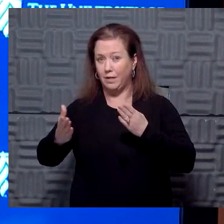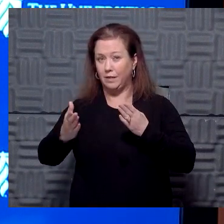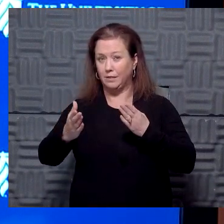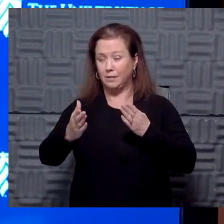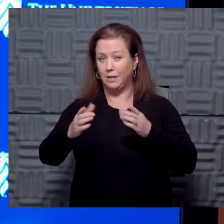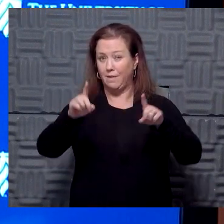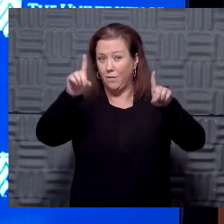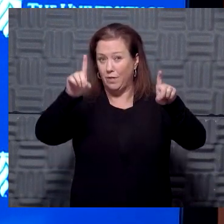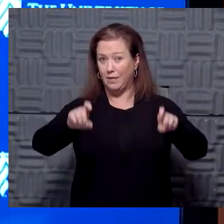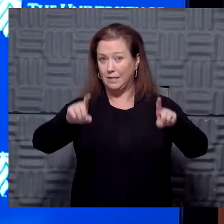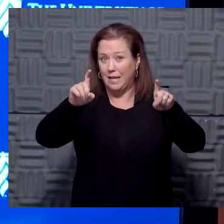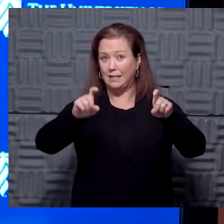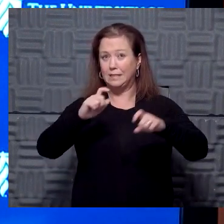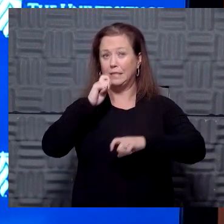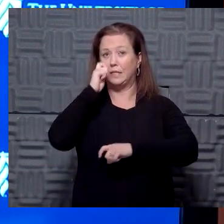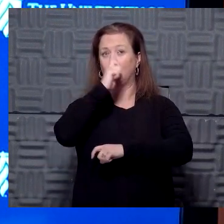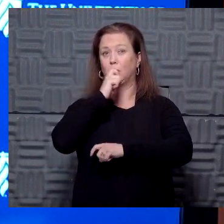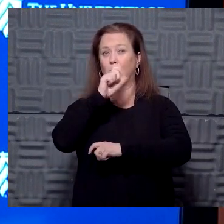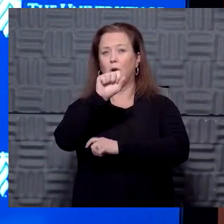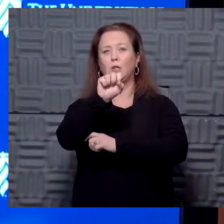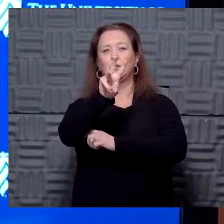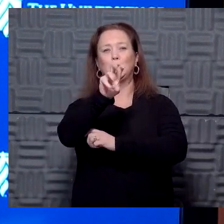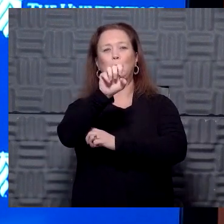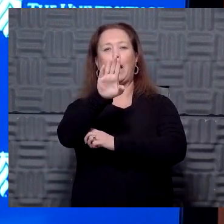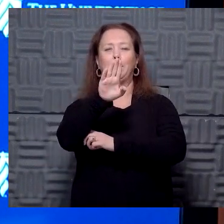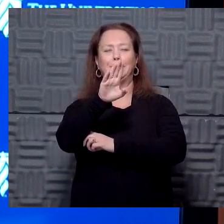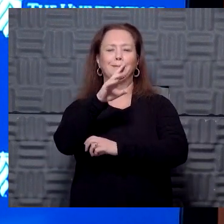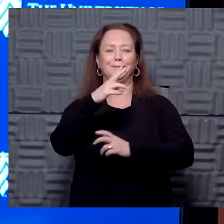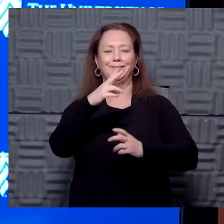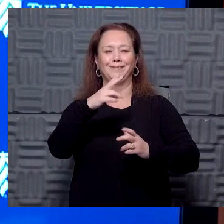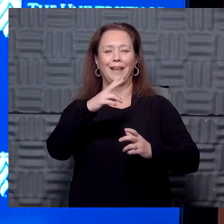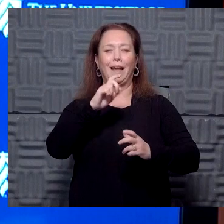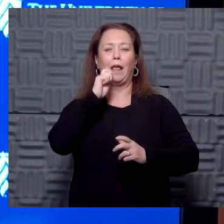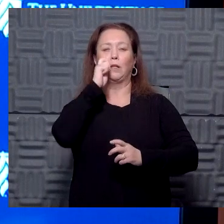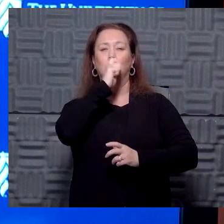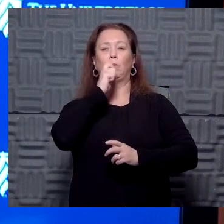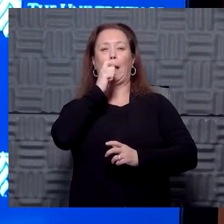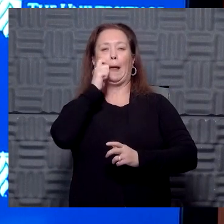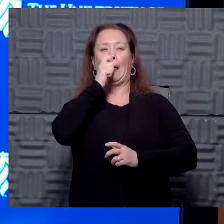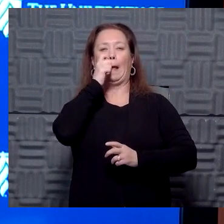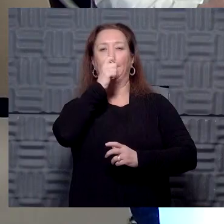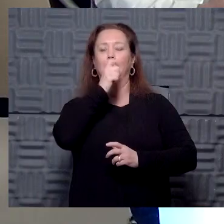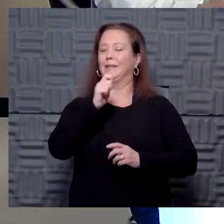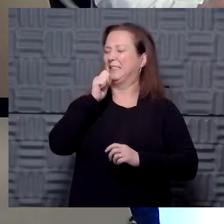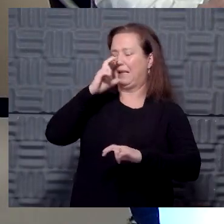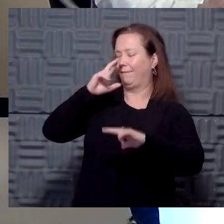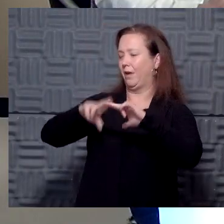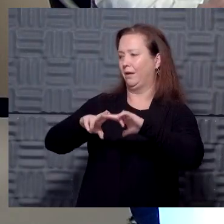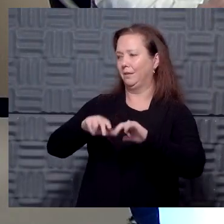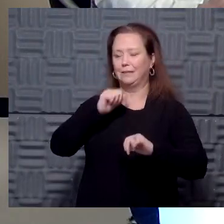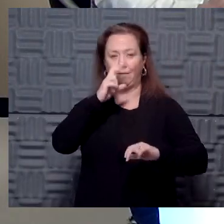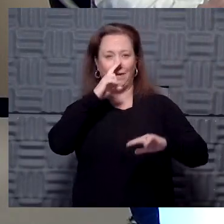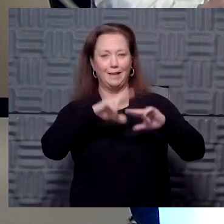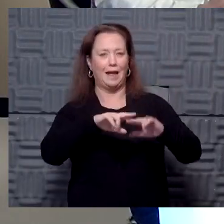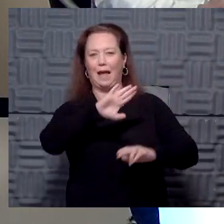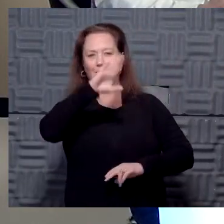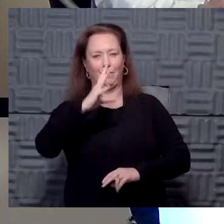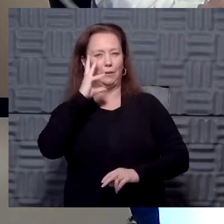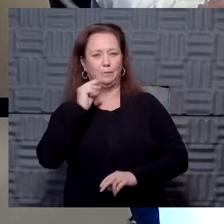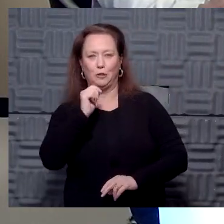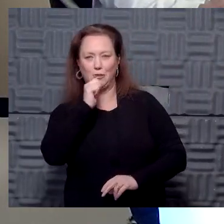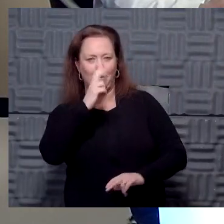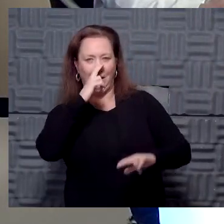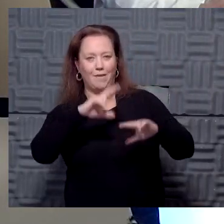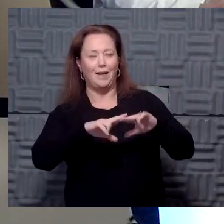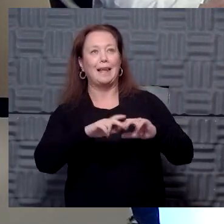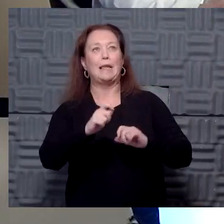the test is a swab. You know, it's a fun thing where we have this NP swab, nasopharyngeal. I don't think it's fun. Have you ever had one? No. They are not fun. Go ahead.